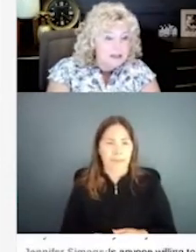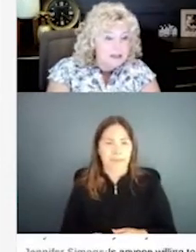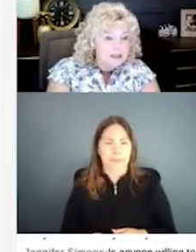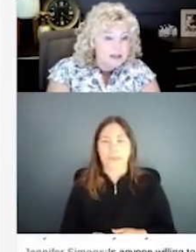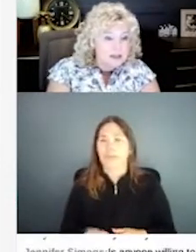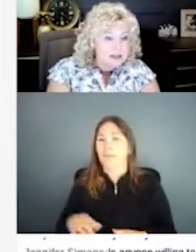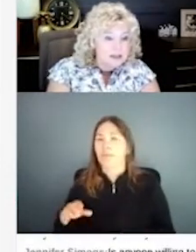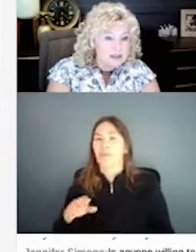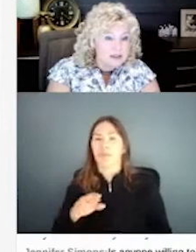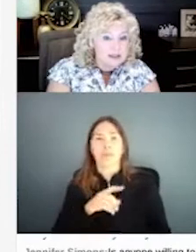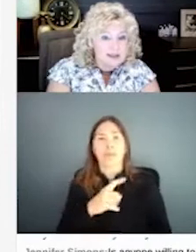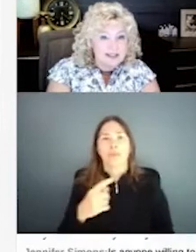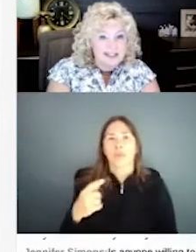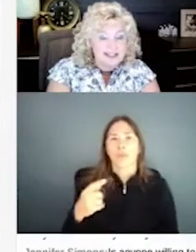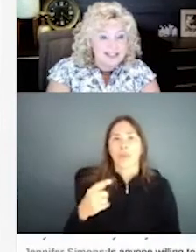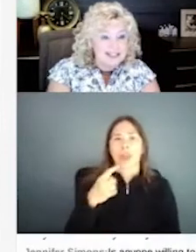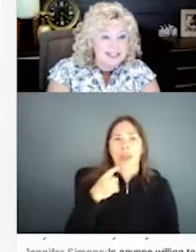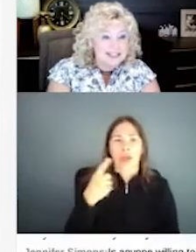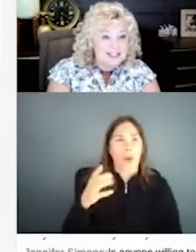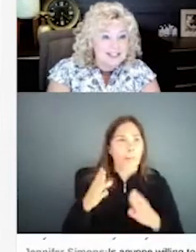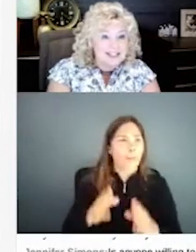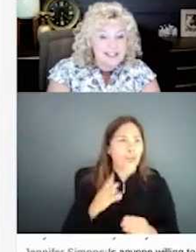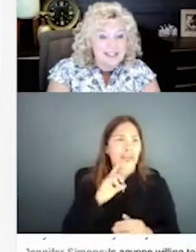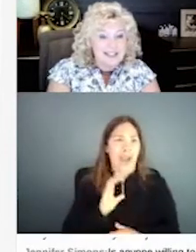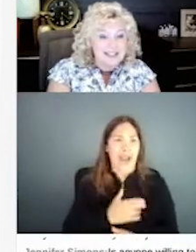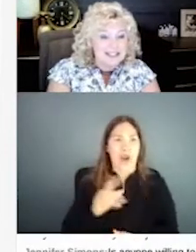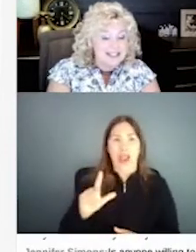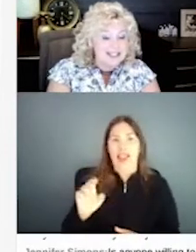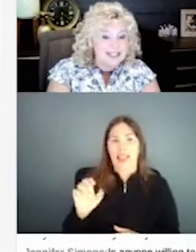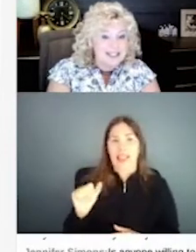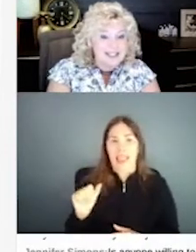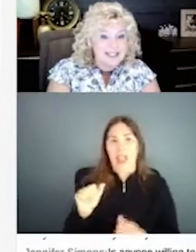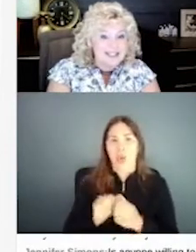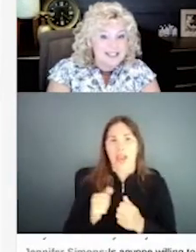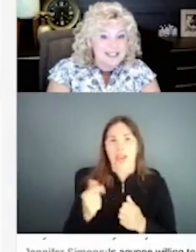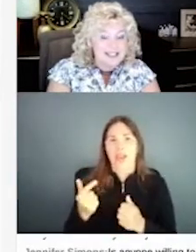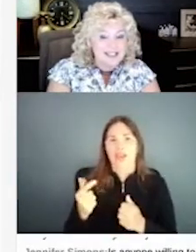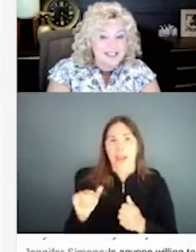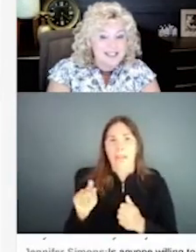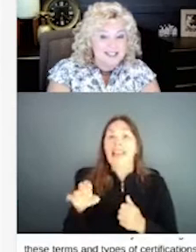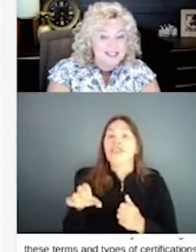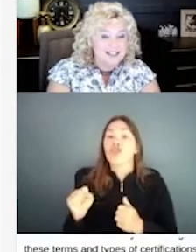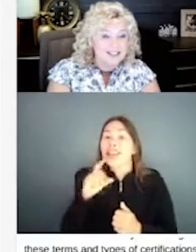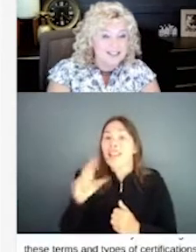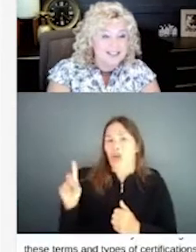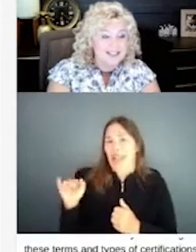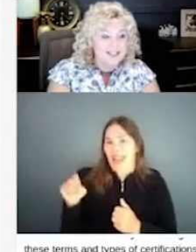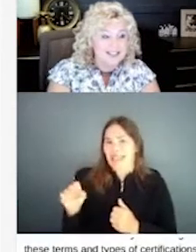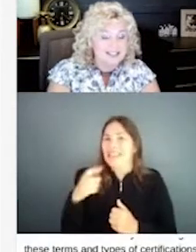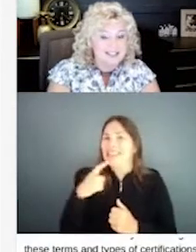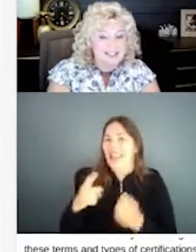I'll speak to one small problem we have in our LEA with Gmetrics is the download is about